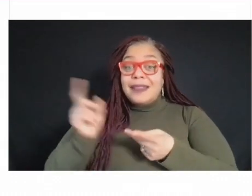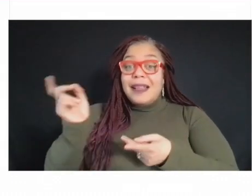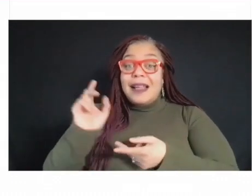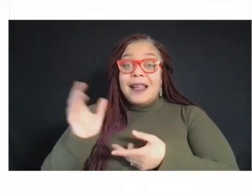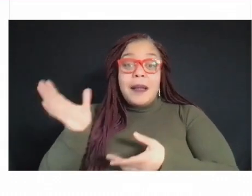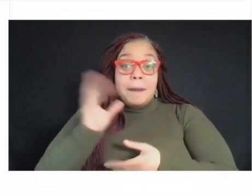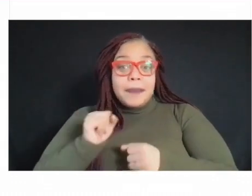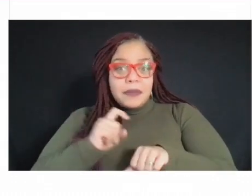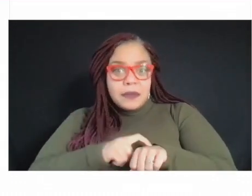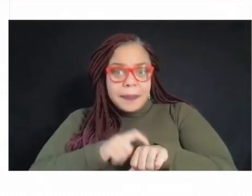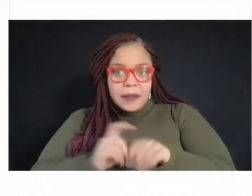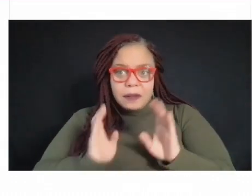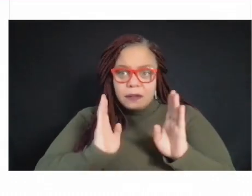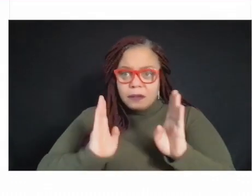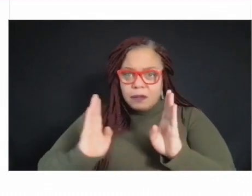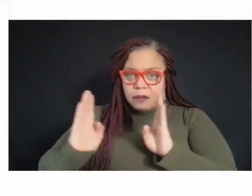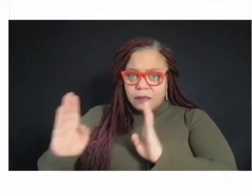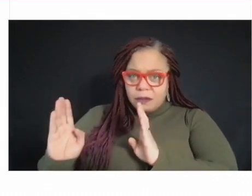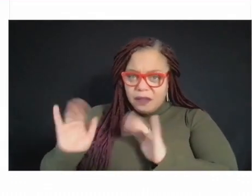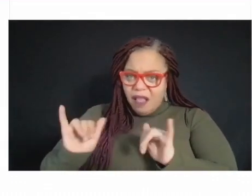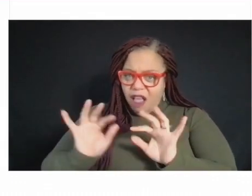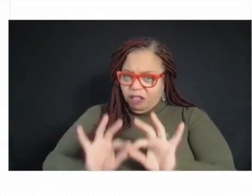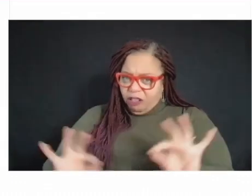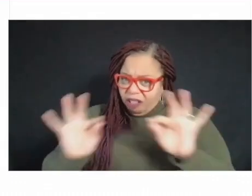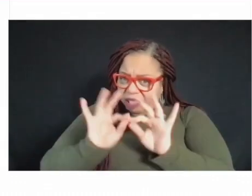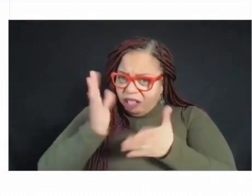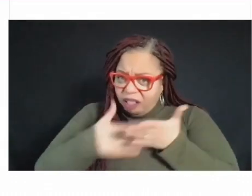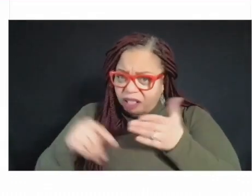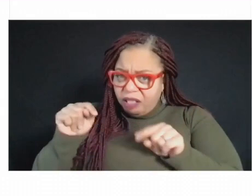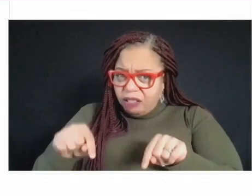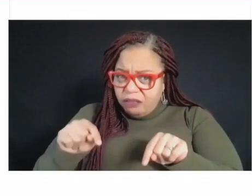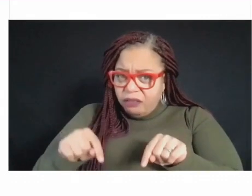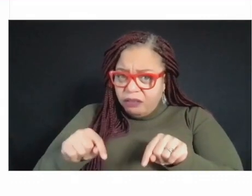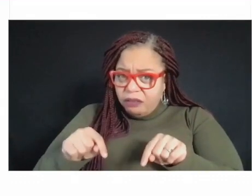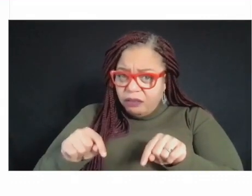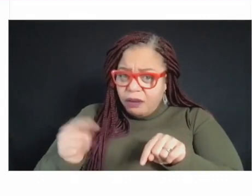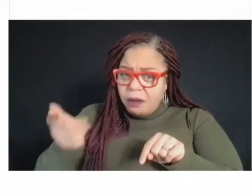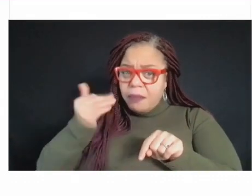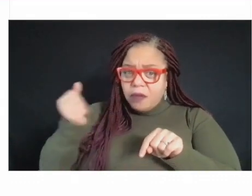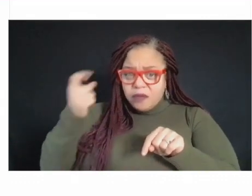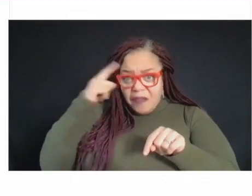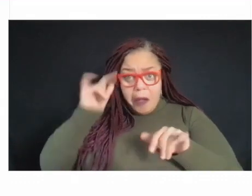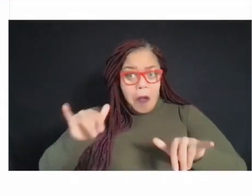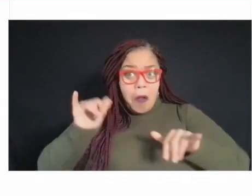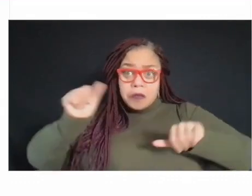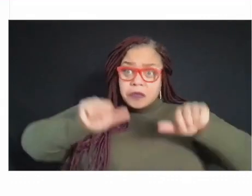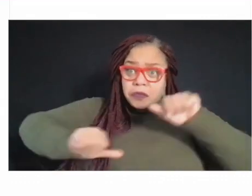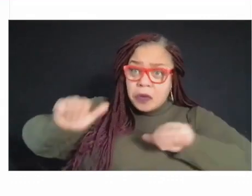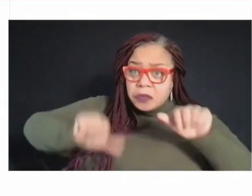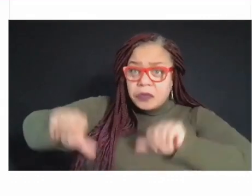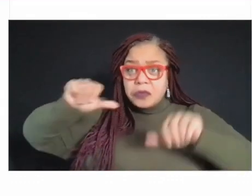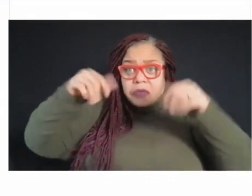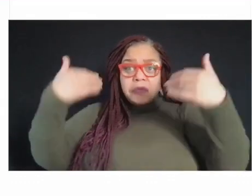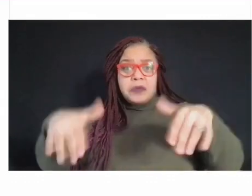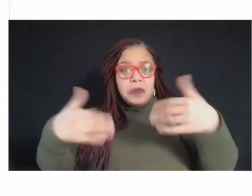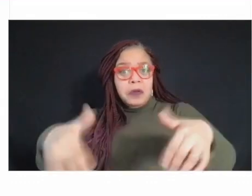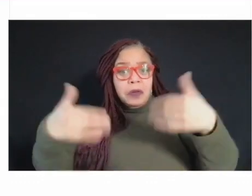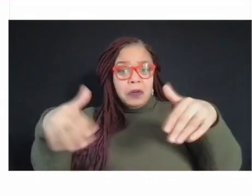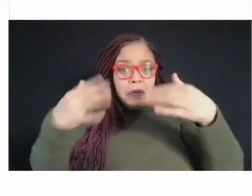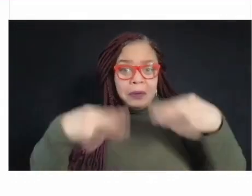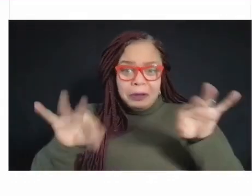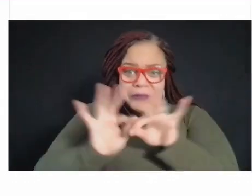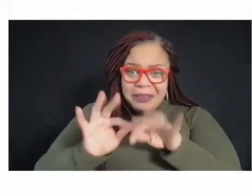what was thought to be scientifically sound information 1 year ago or 2 years ago is not today. Is